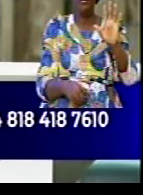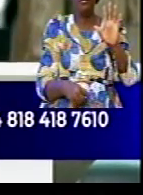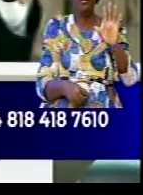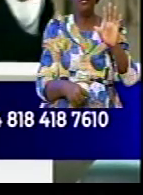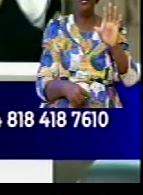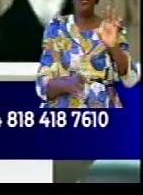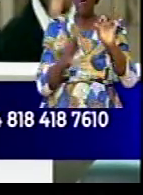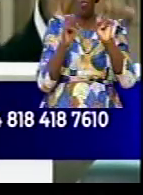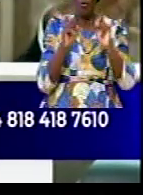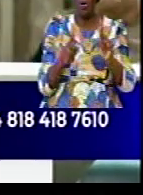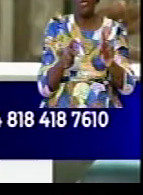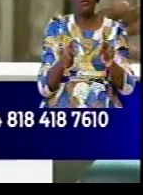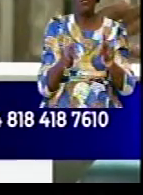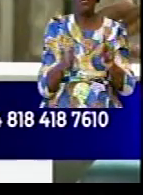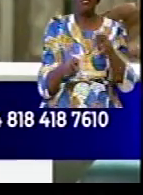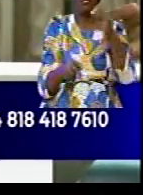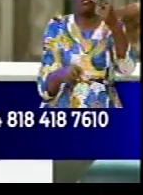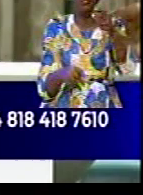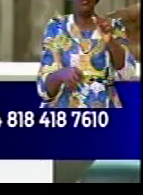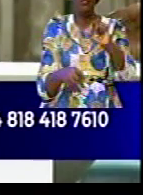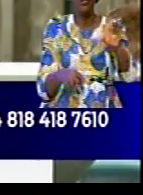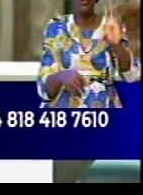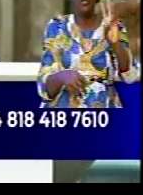Okay, God bless you. Hall five.